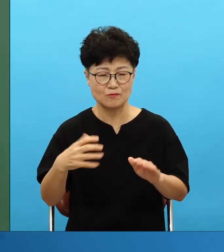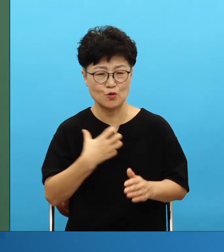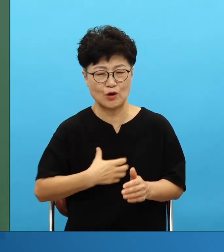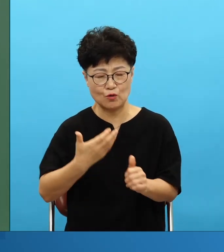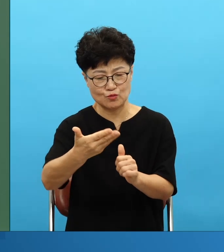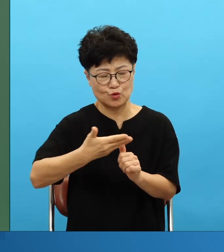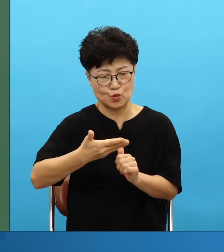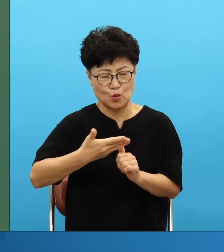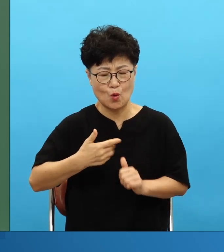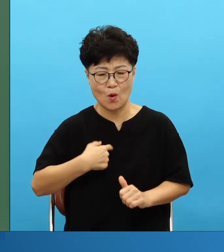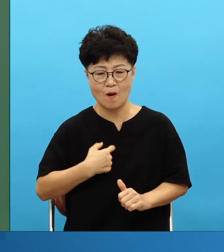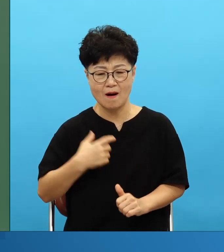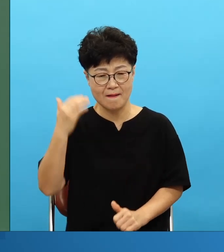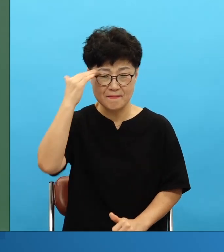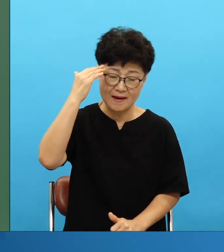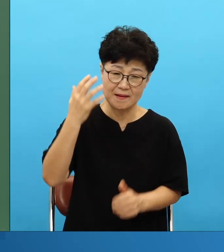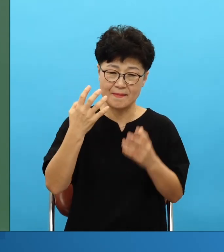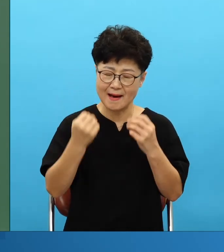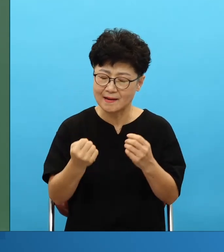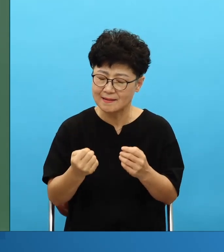little slower.